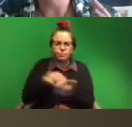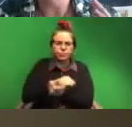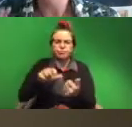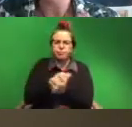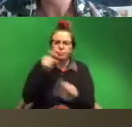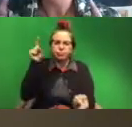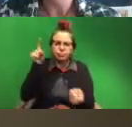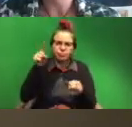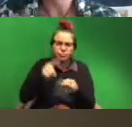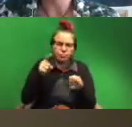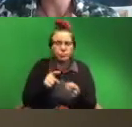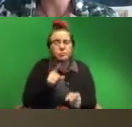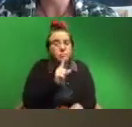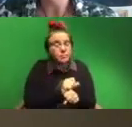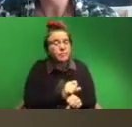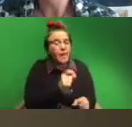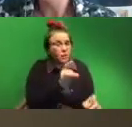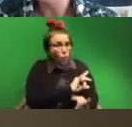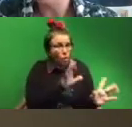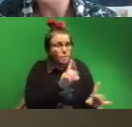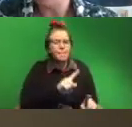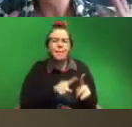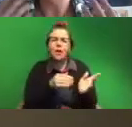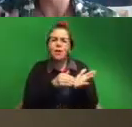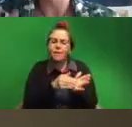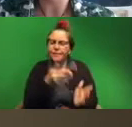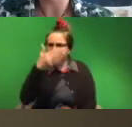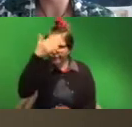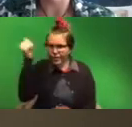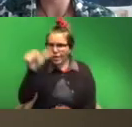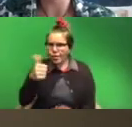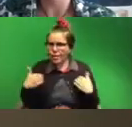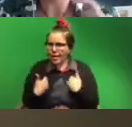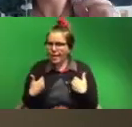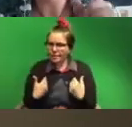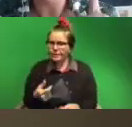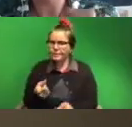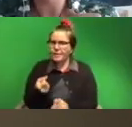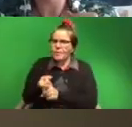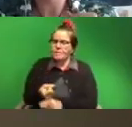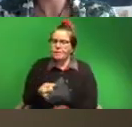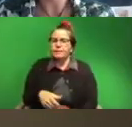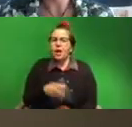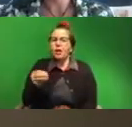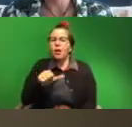and it's horrible. But oftentimes we forget other animals that are impacted and other